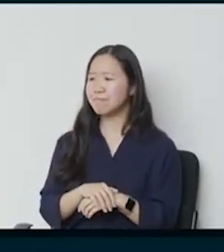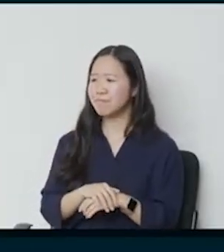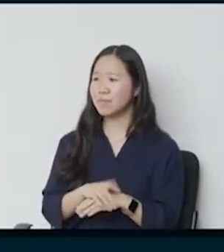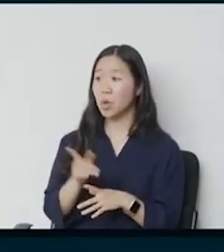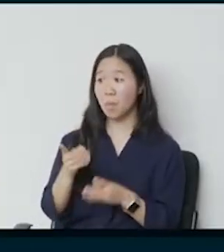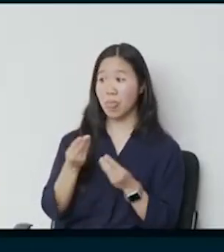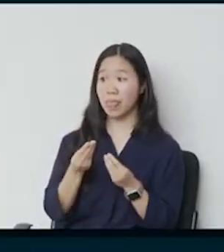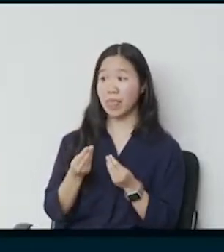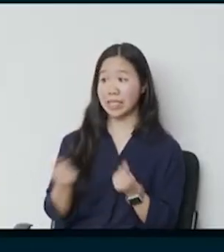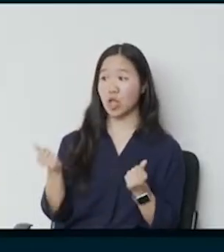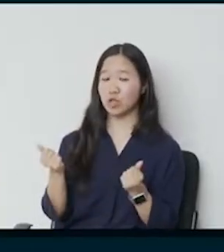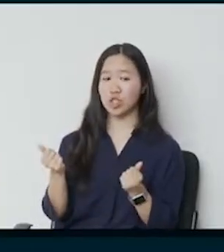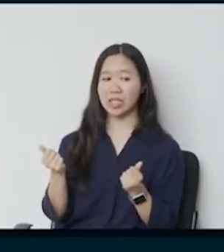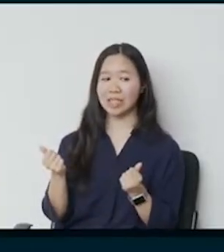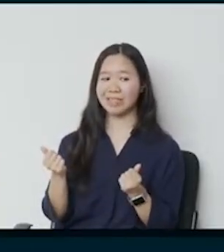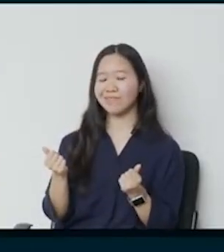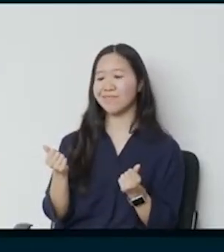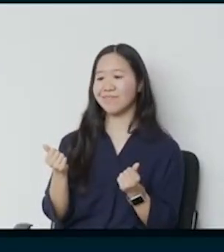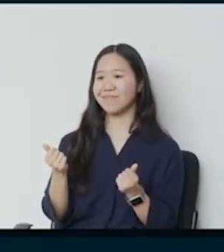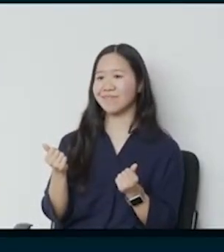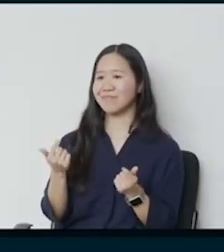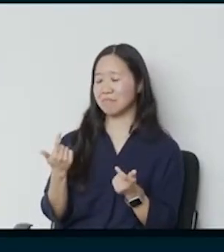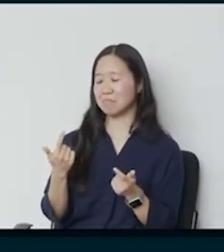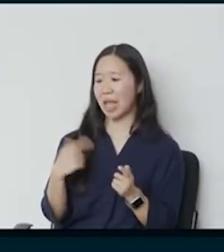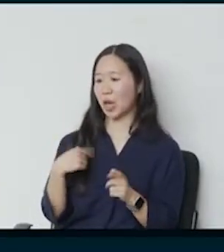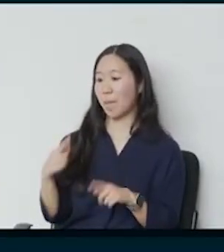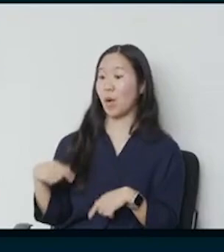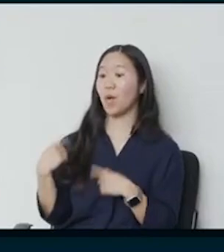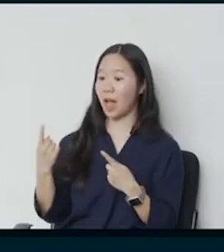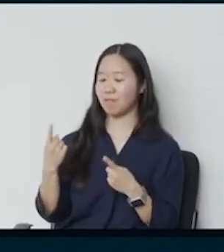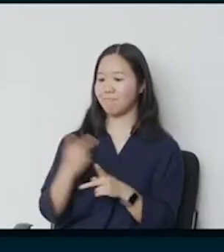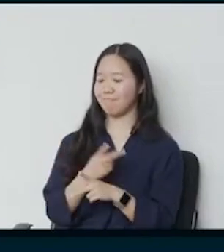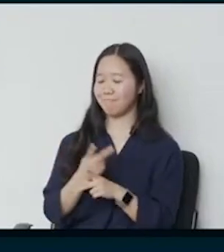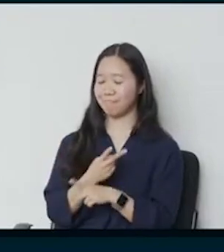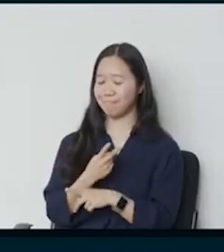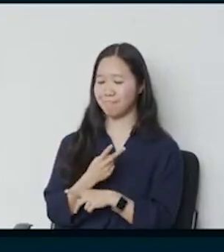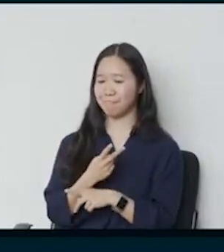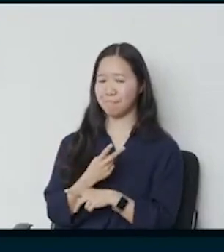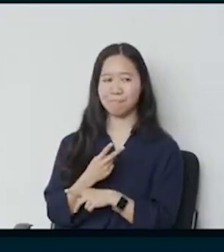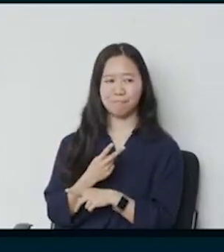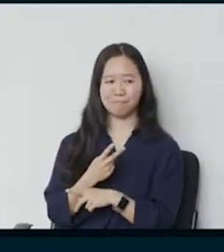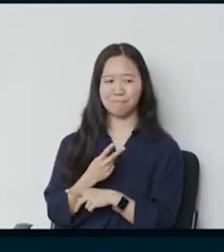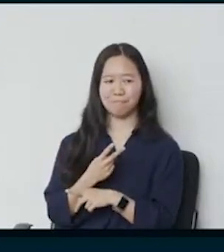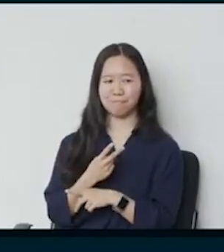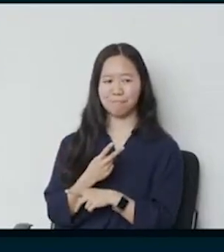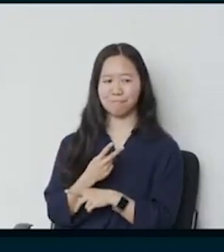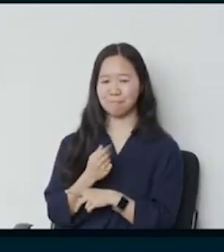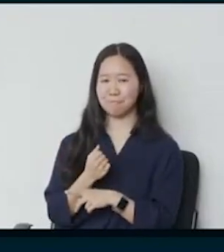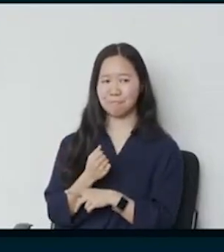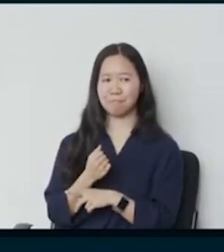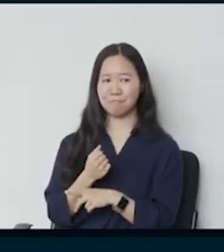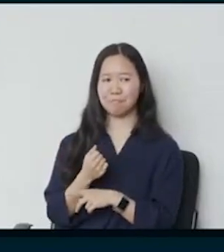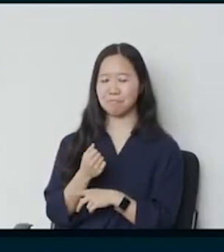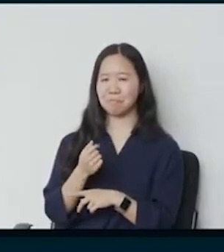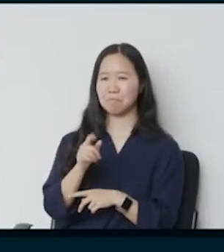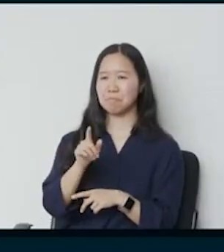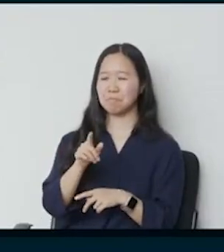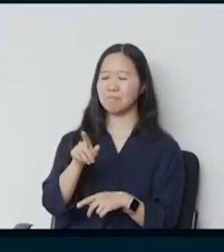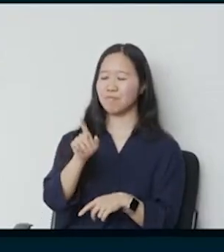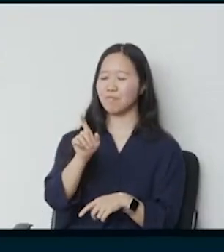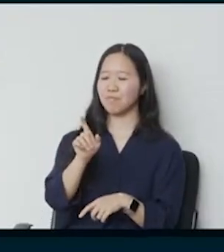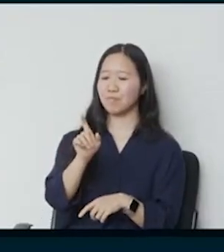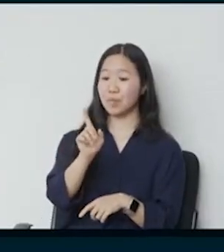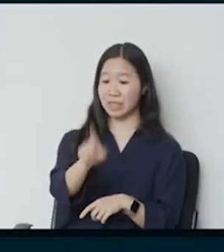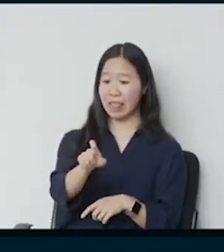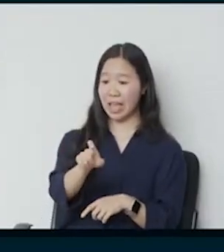is, it's probably clicking in your mind right now too, buttons in the middle, and so you make your selection, and then